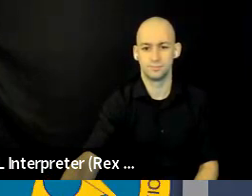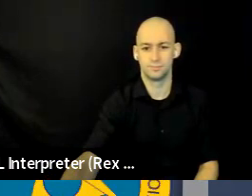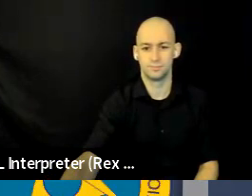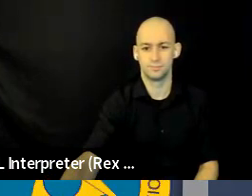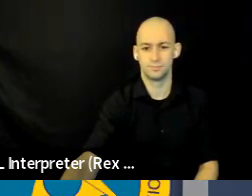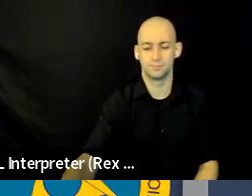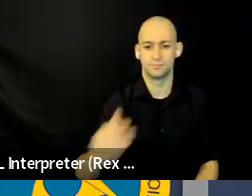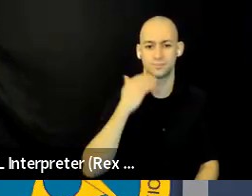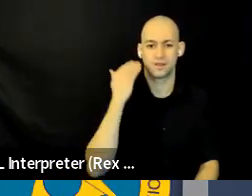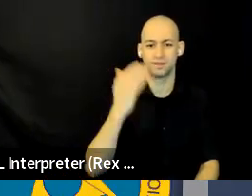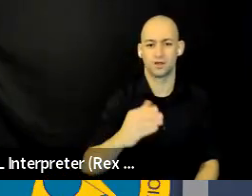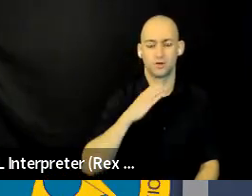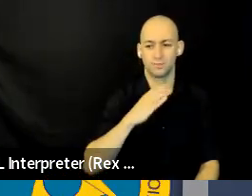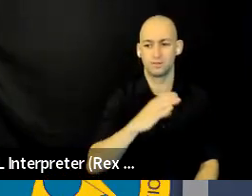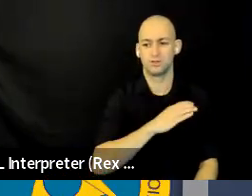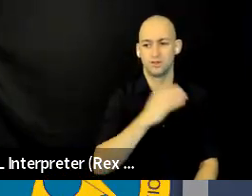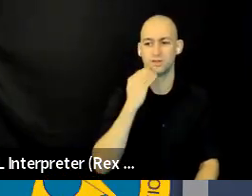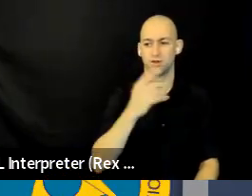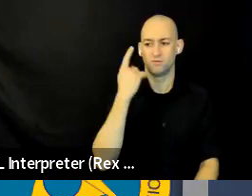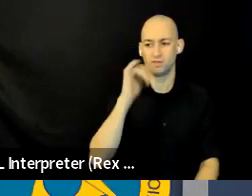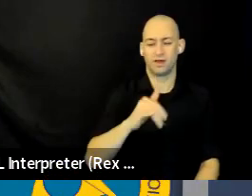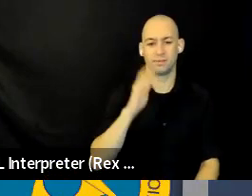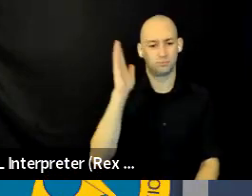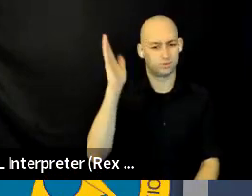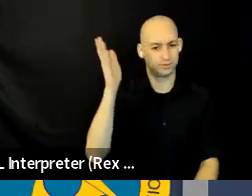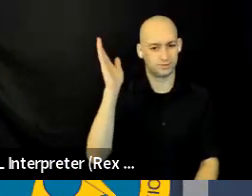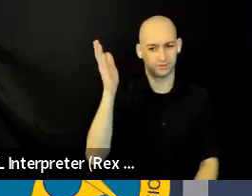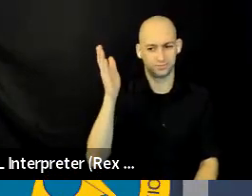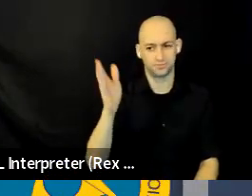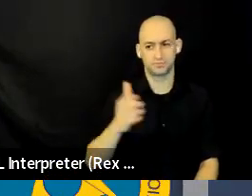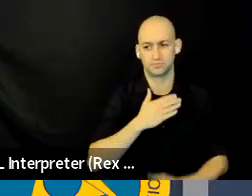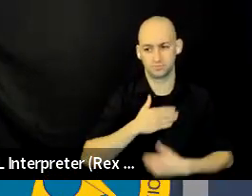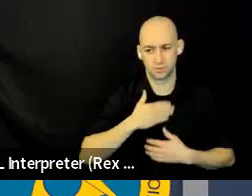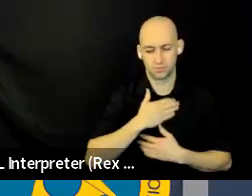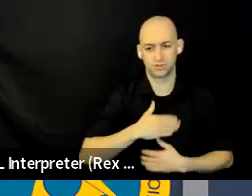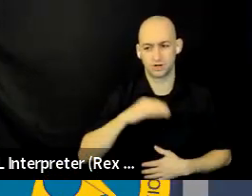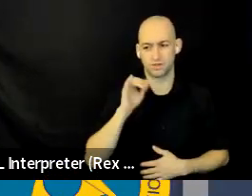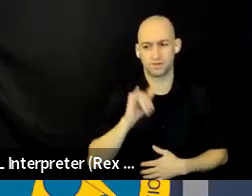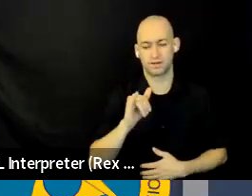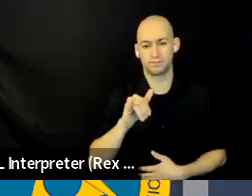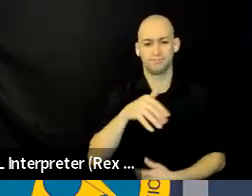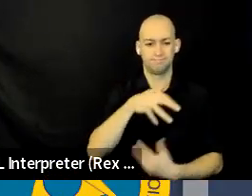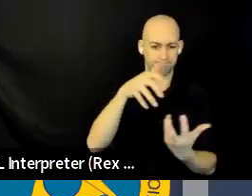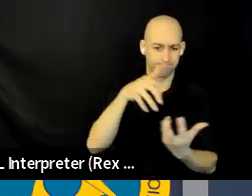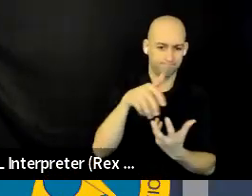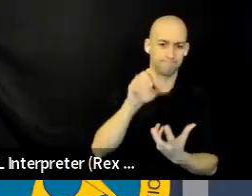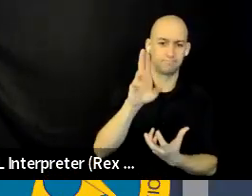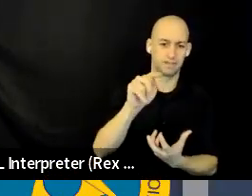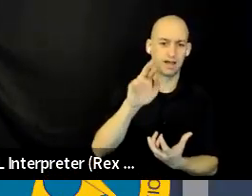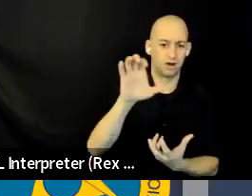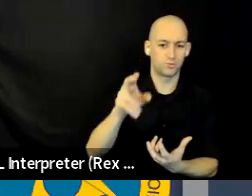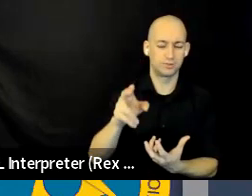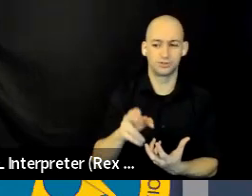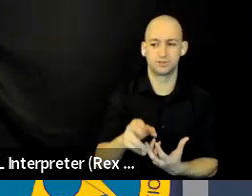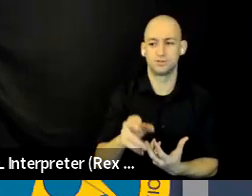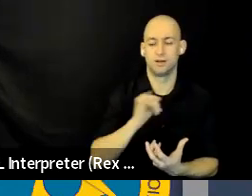Thank you, commissioners. Thank you, Marlon, for that presentation. And we greatly appreciate the outreach. We really do. So yes, my